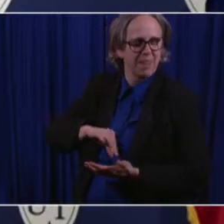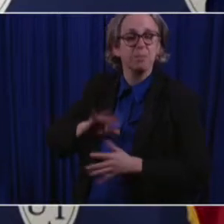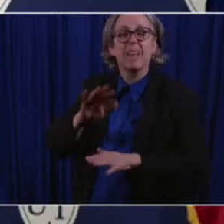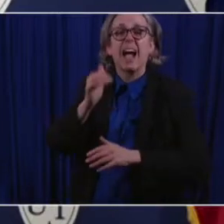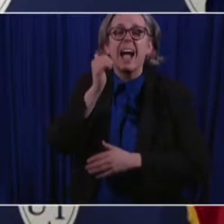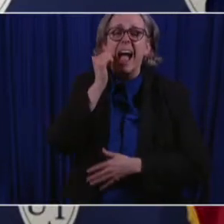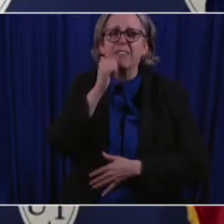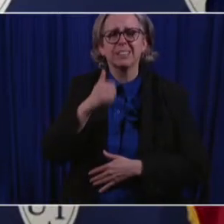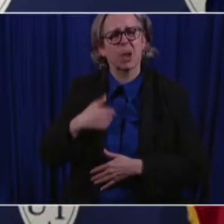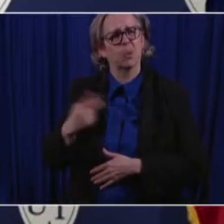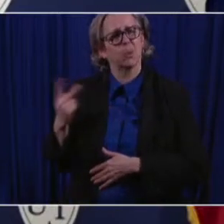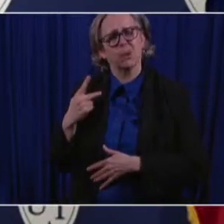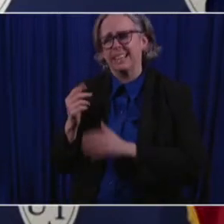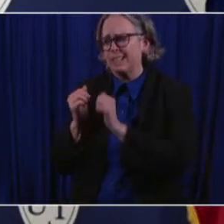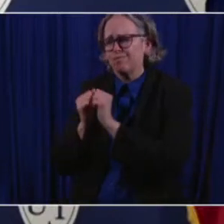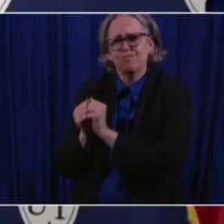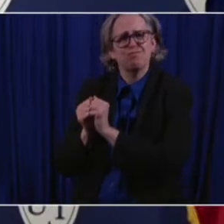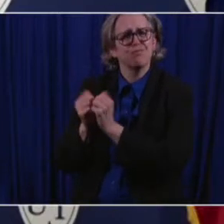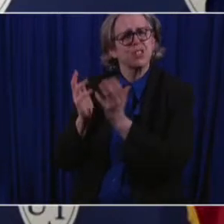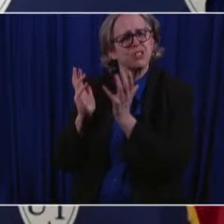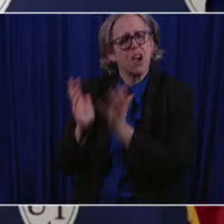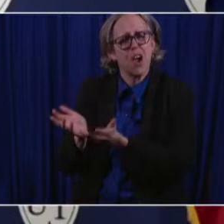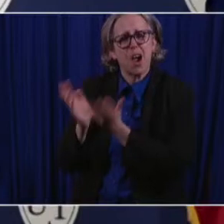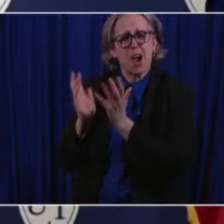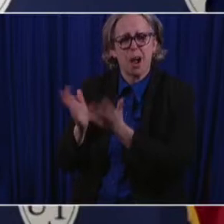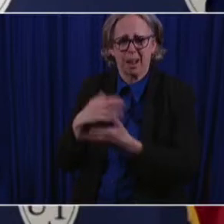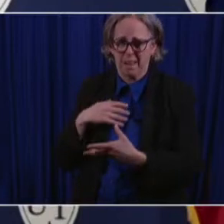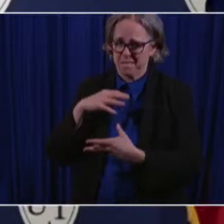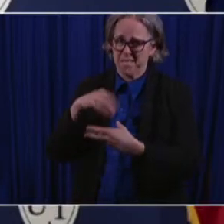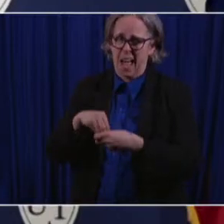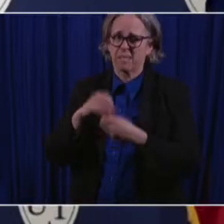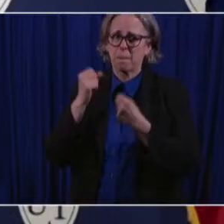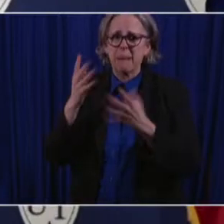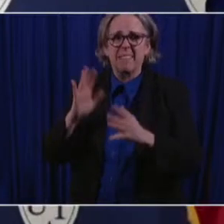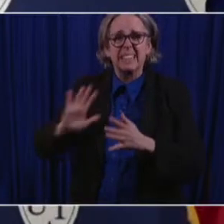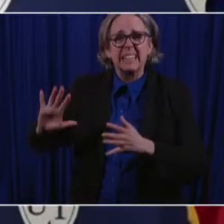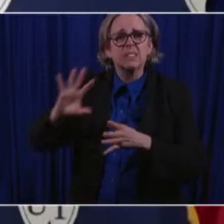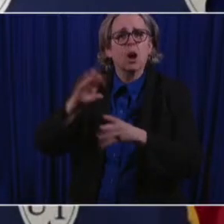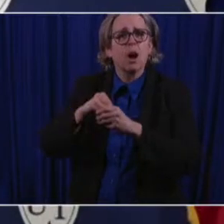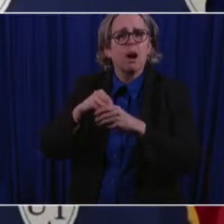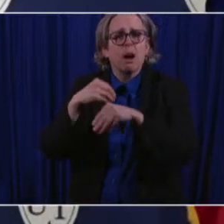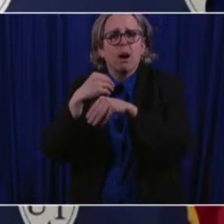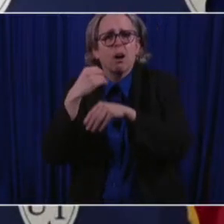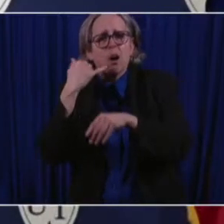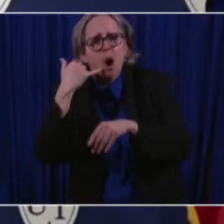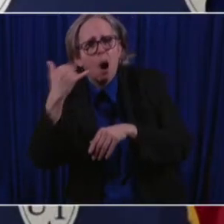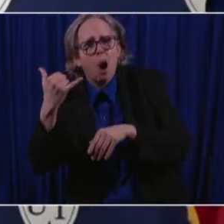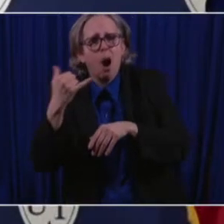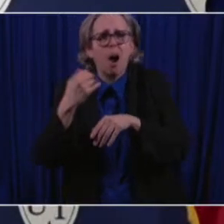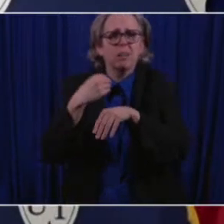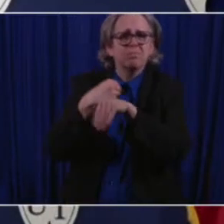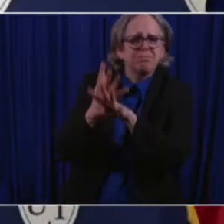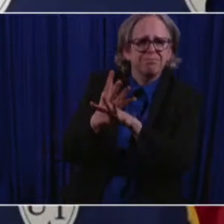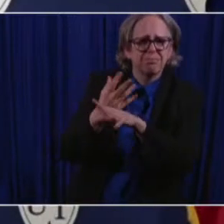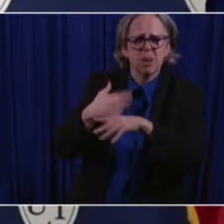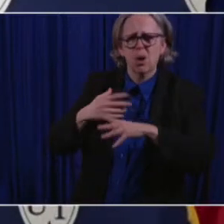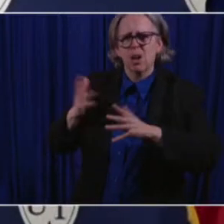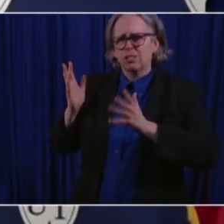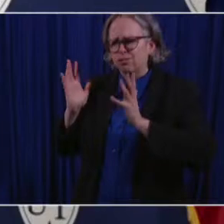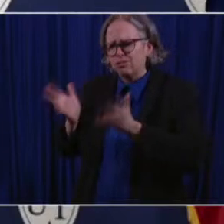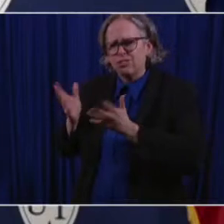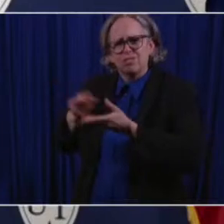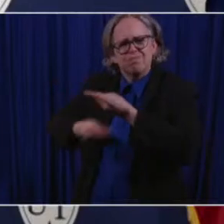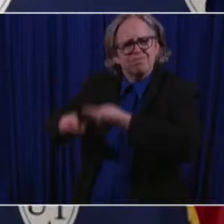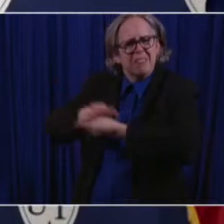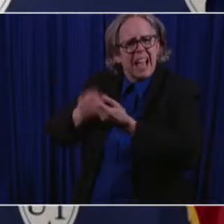lot of his phone calls with him. And we just talk about things, and I give my ideas, he gives his, and we try to do things. We